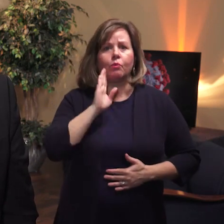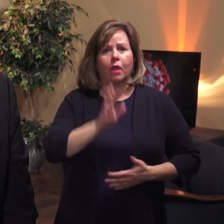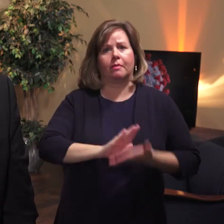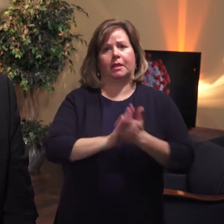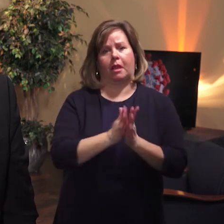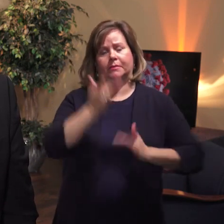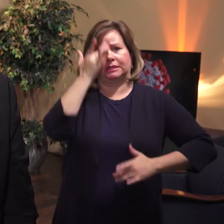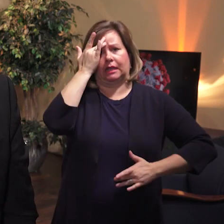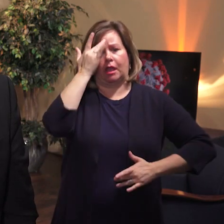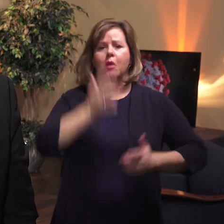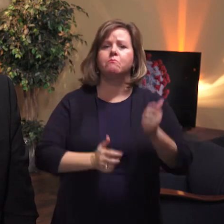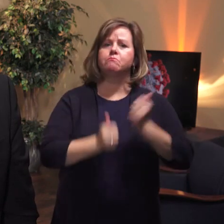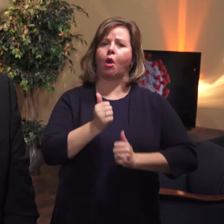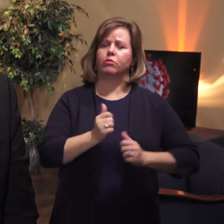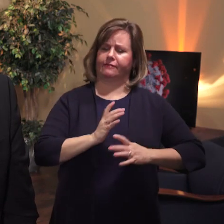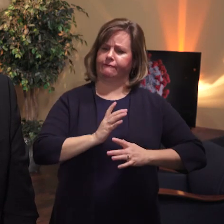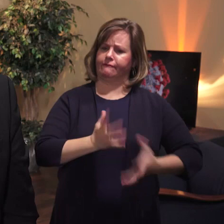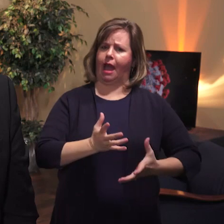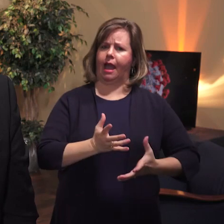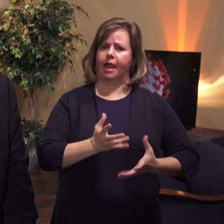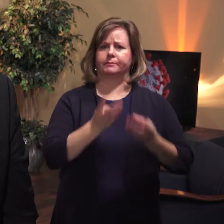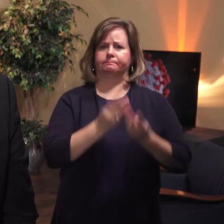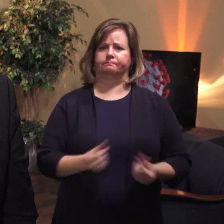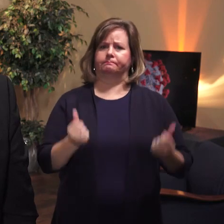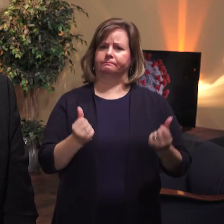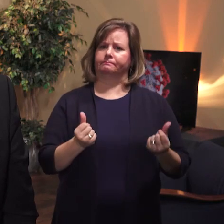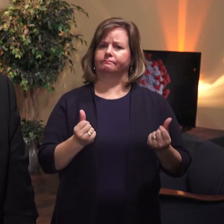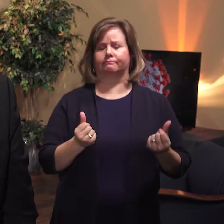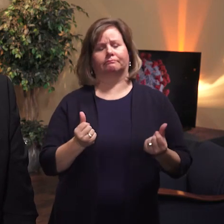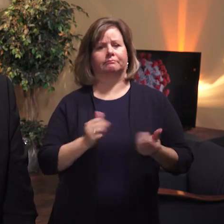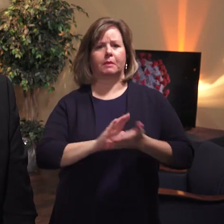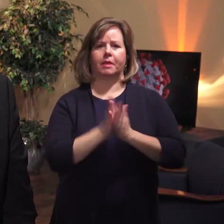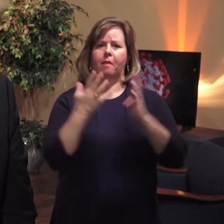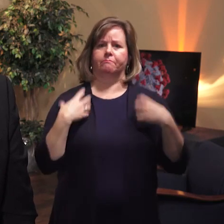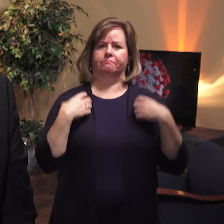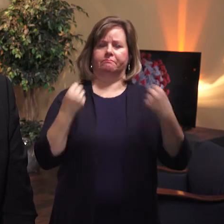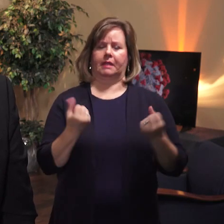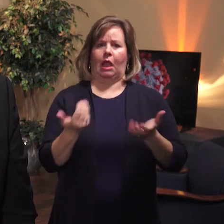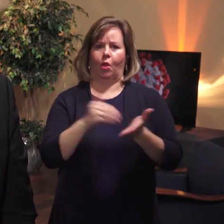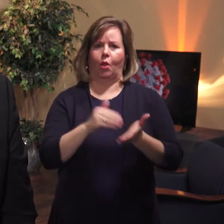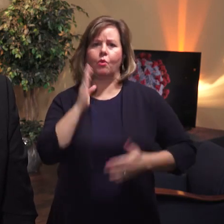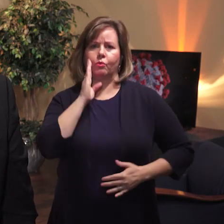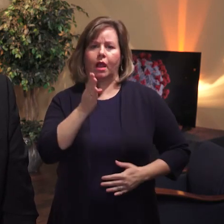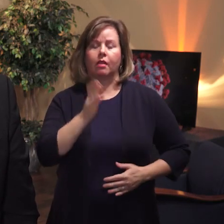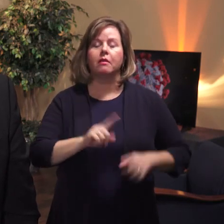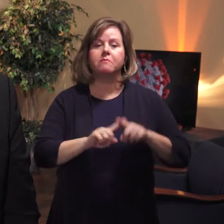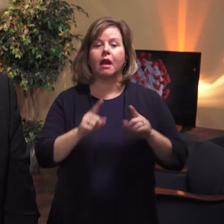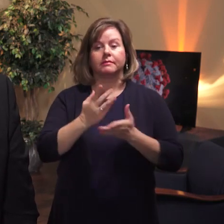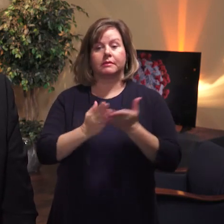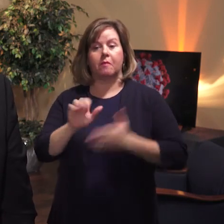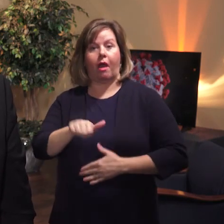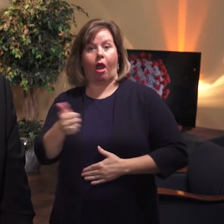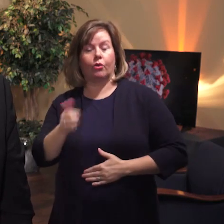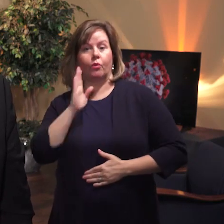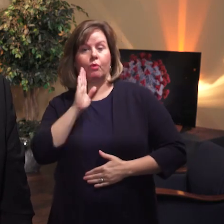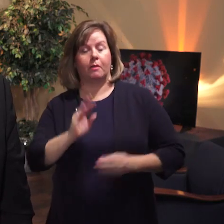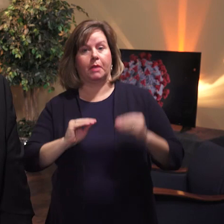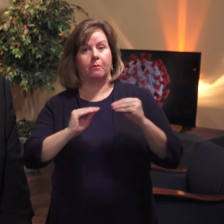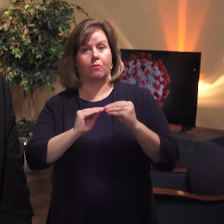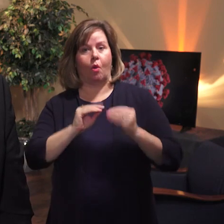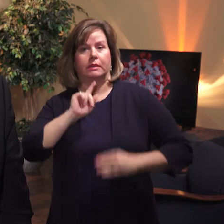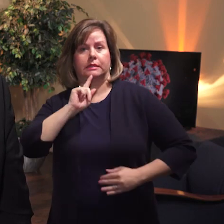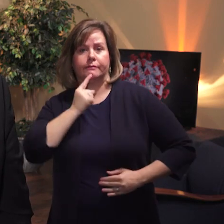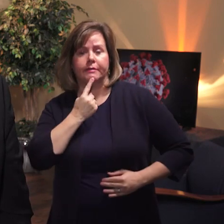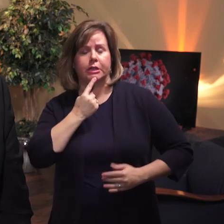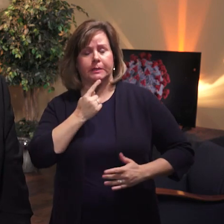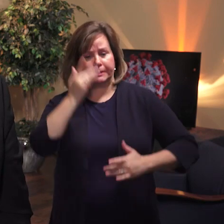are going to get through this just fine without any severe symptoms, but some are going to be more severely affected. Some people,